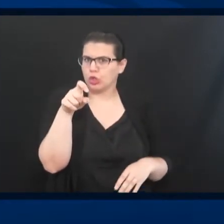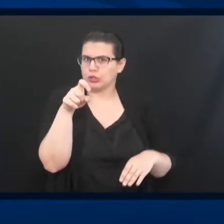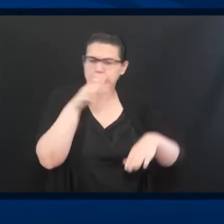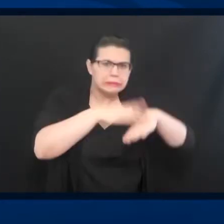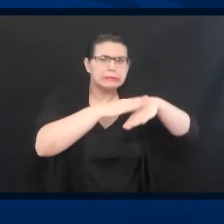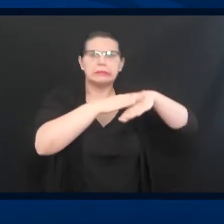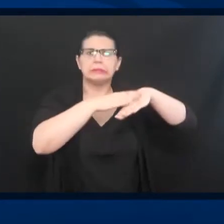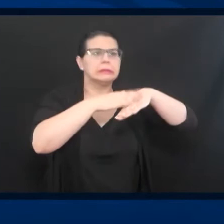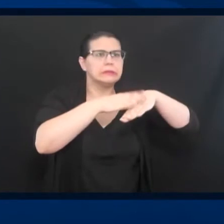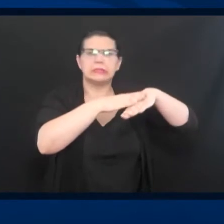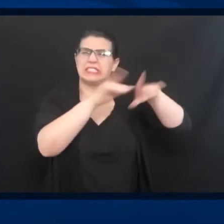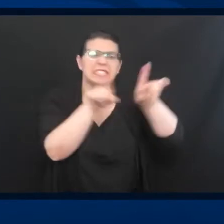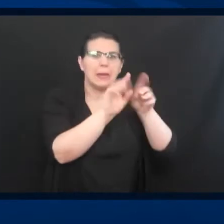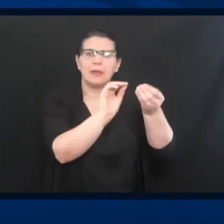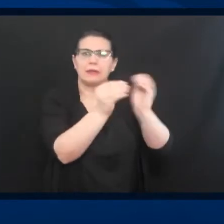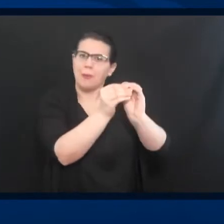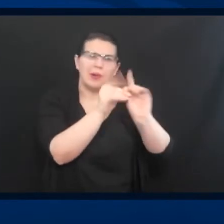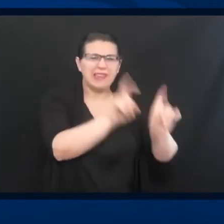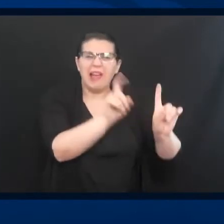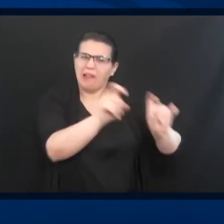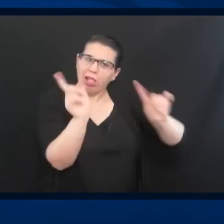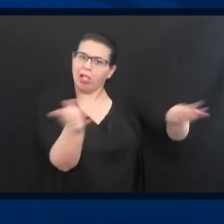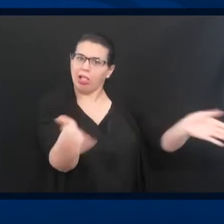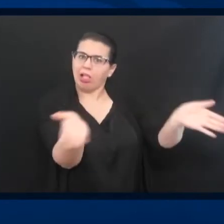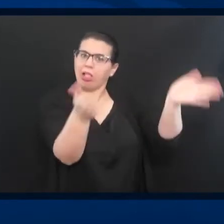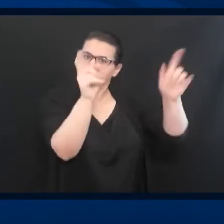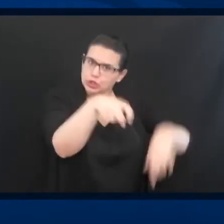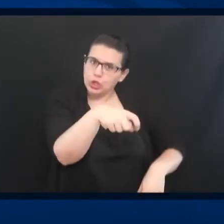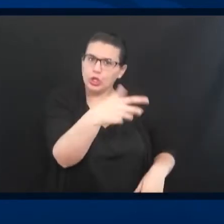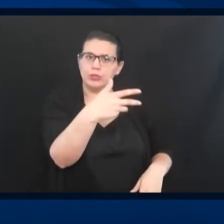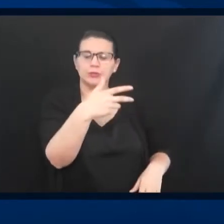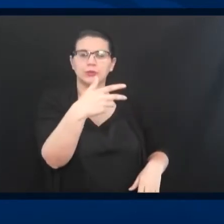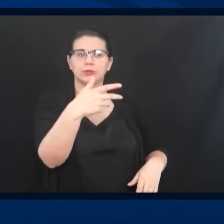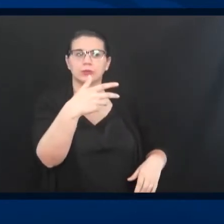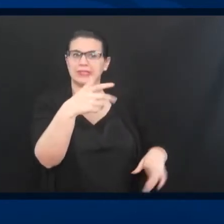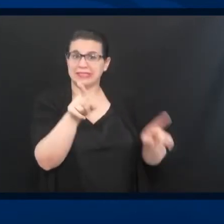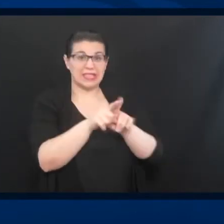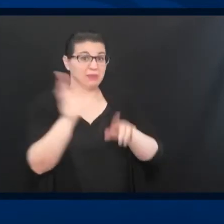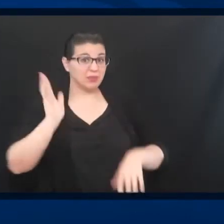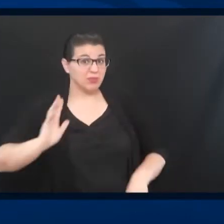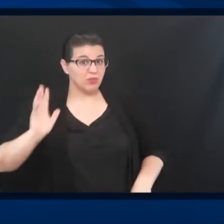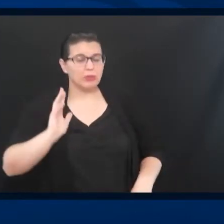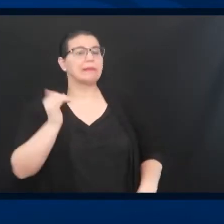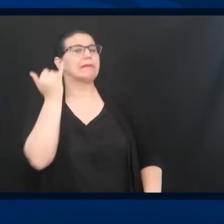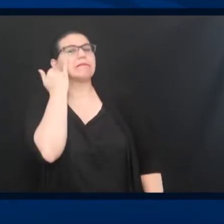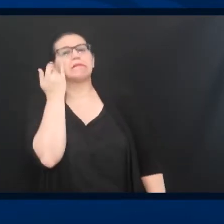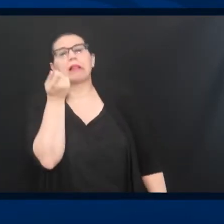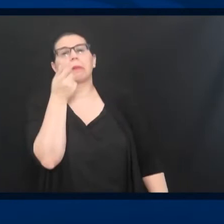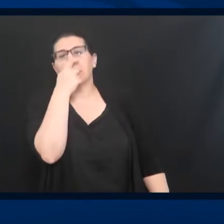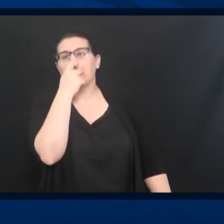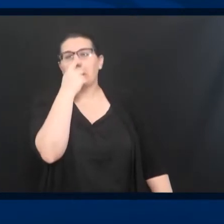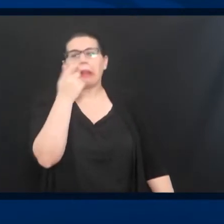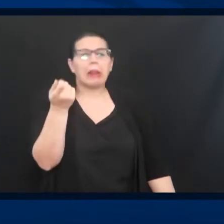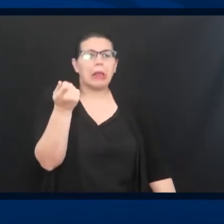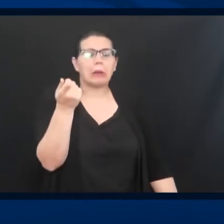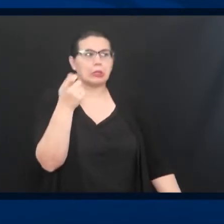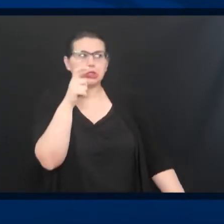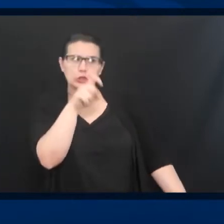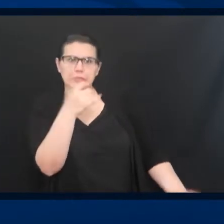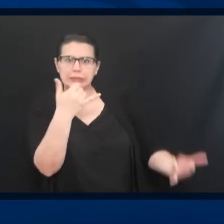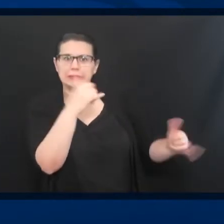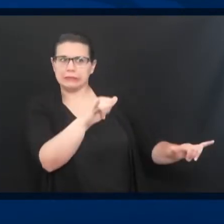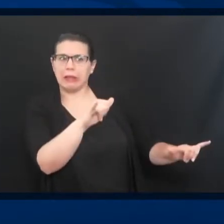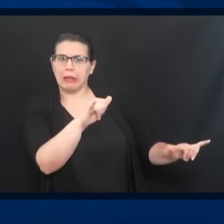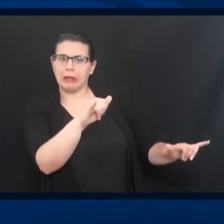the vaccine? If you get those sniffles that the governor refers to or whatever, is there